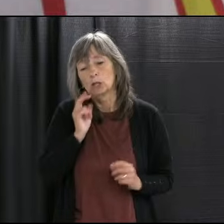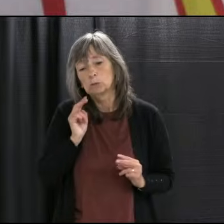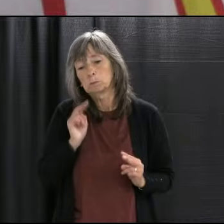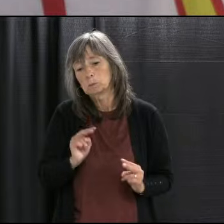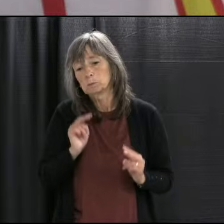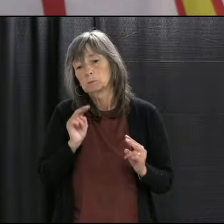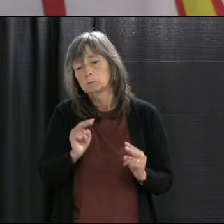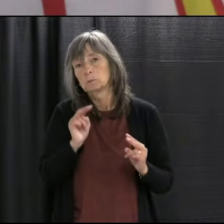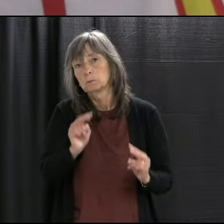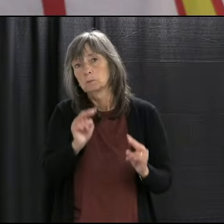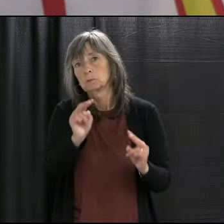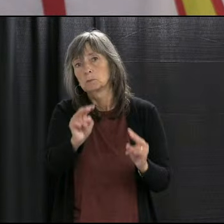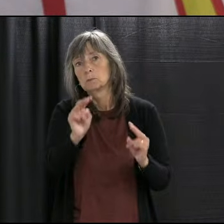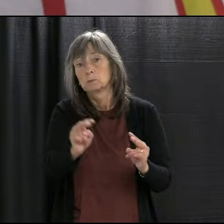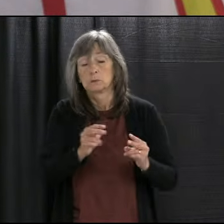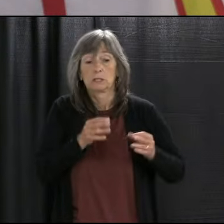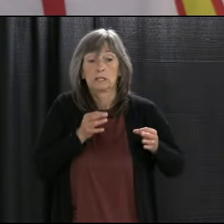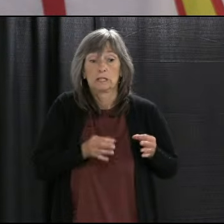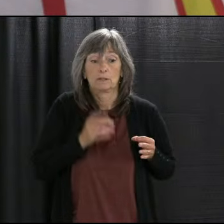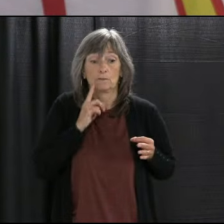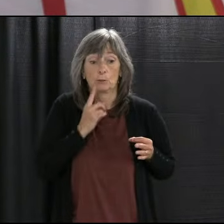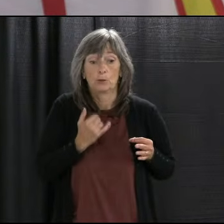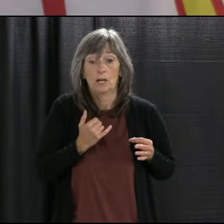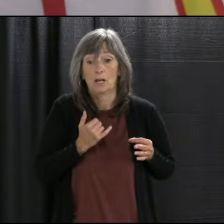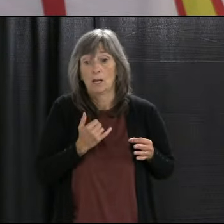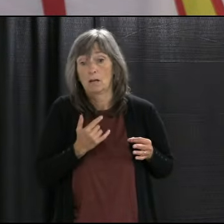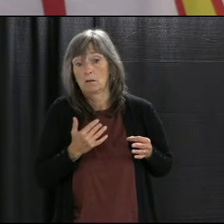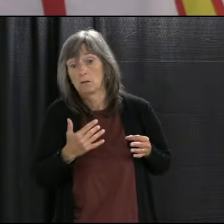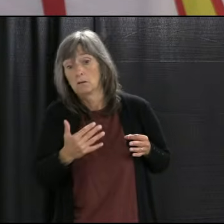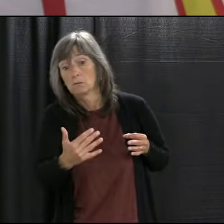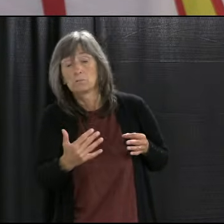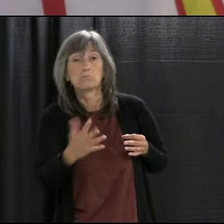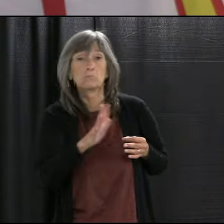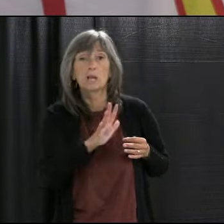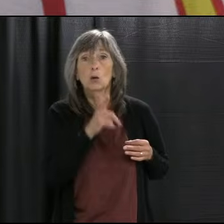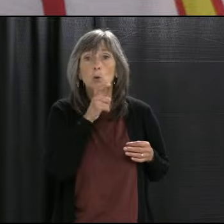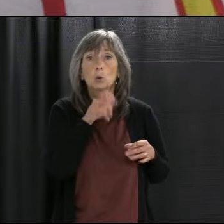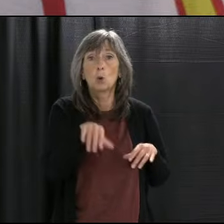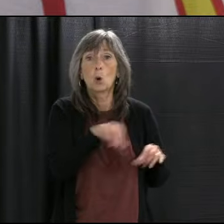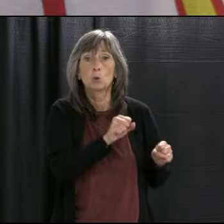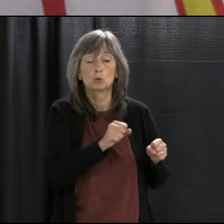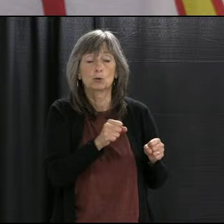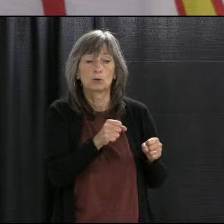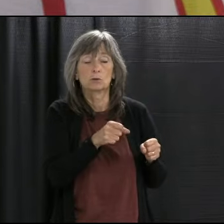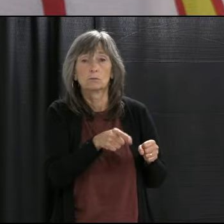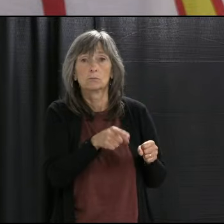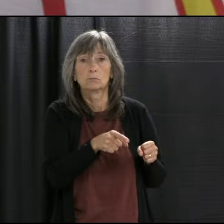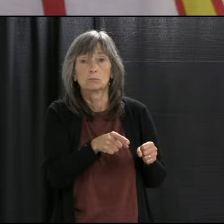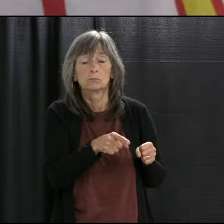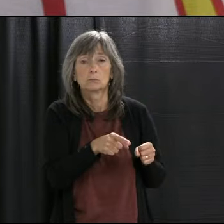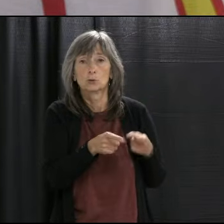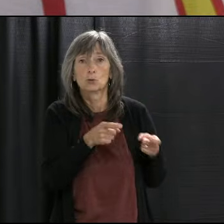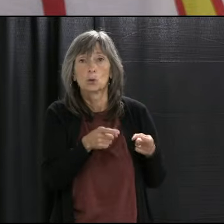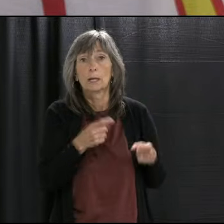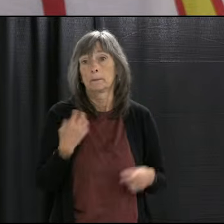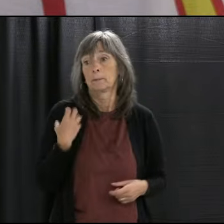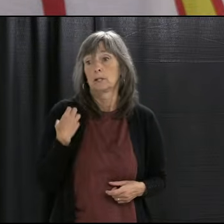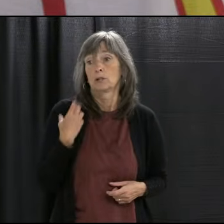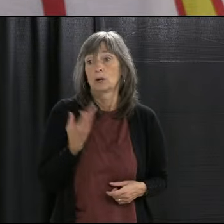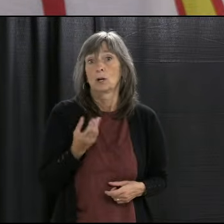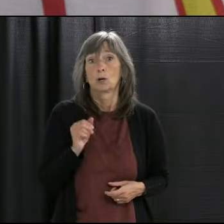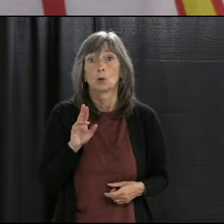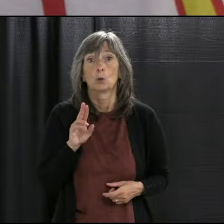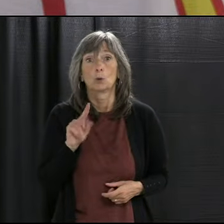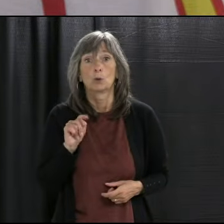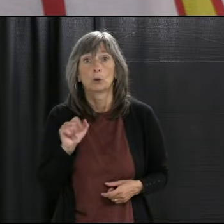don't think they're going to make a decision today about what they're going to do on Wednesday. That would be irresponsible. I heard from Minister Hutton this morning. He's meeting, all the tourism